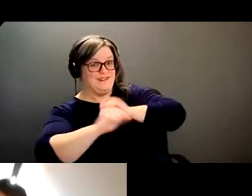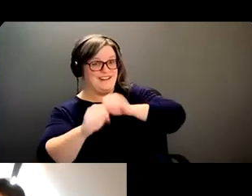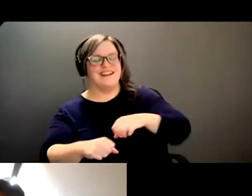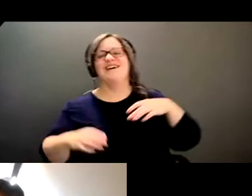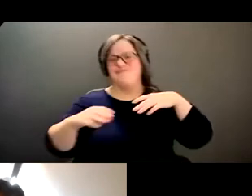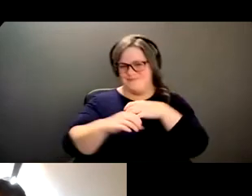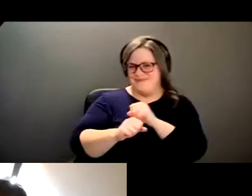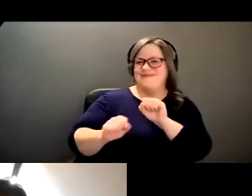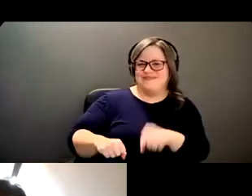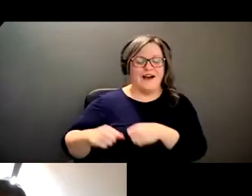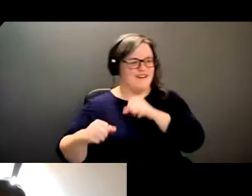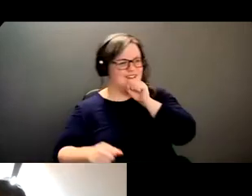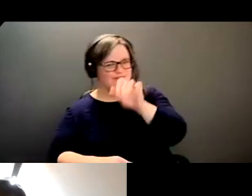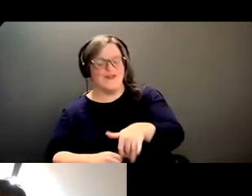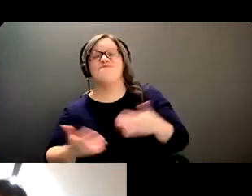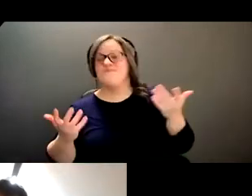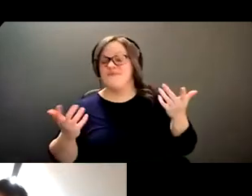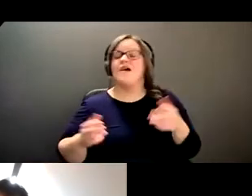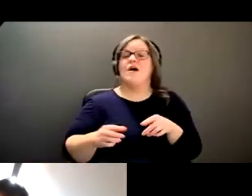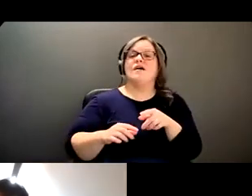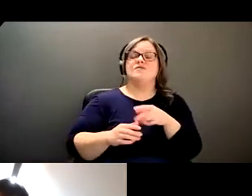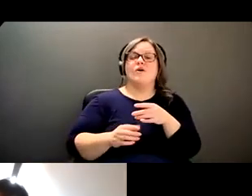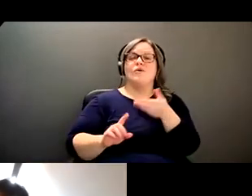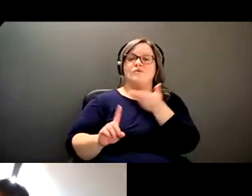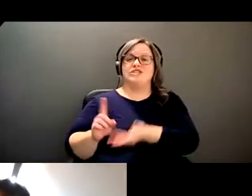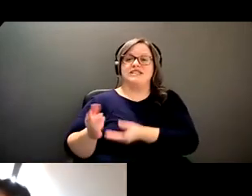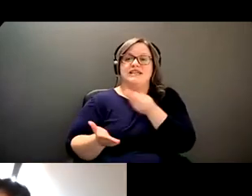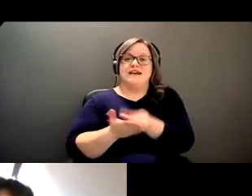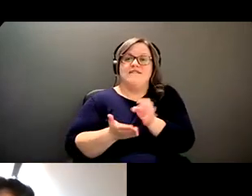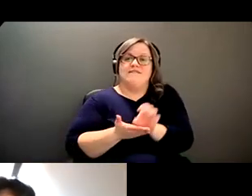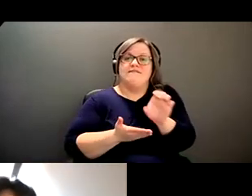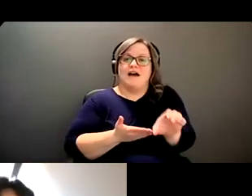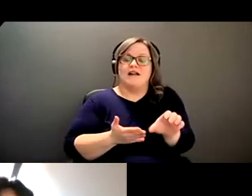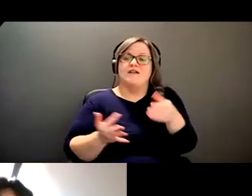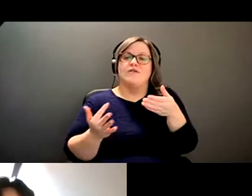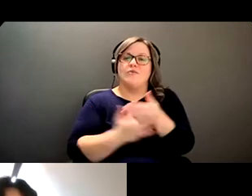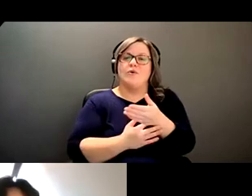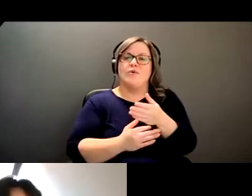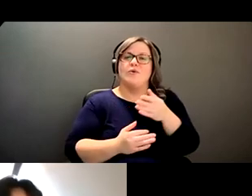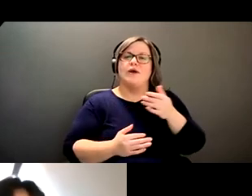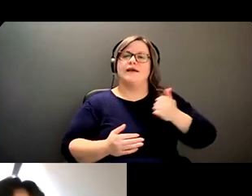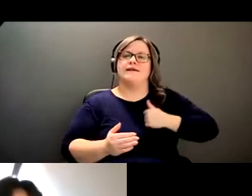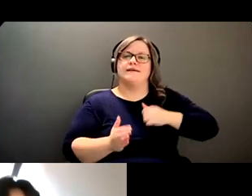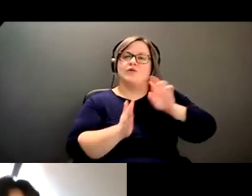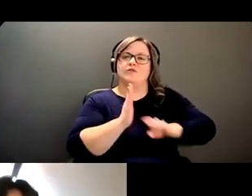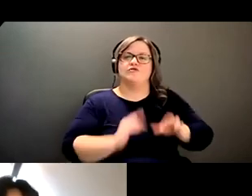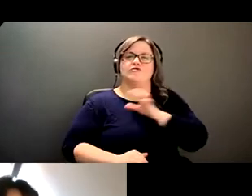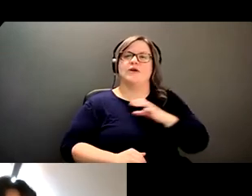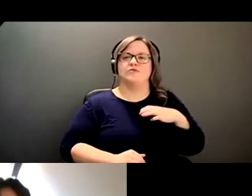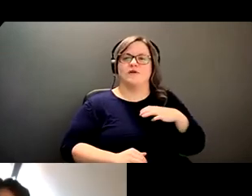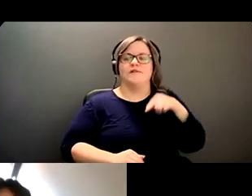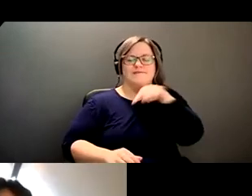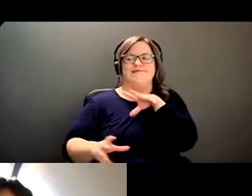But it was funded mostly through her Canada Research Council chair position. And so there was always this like tie-in